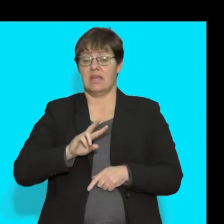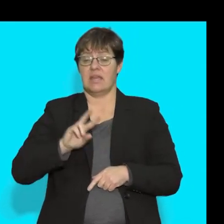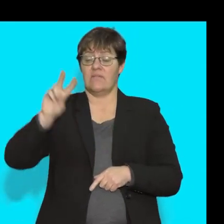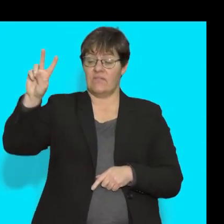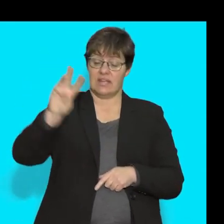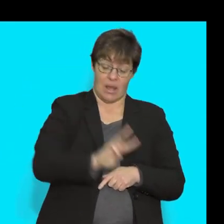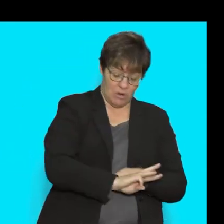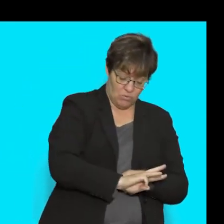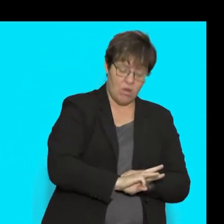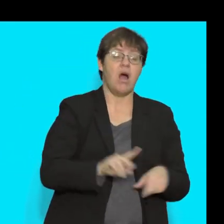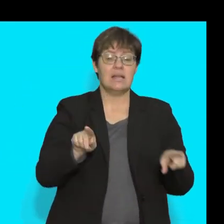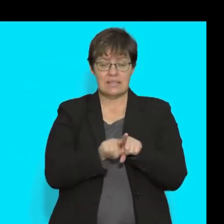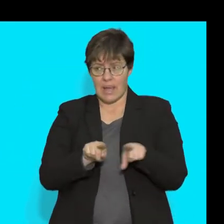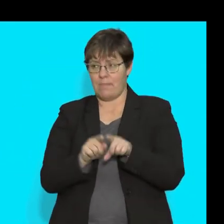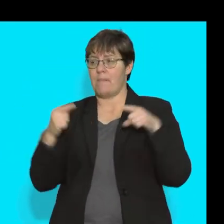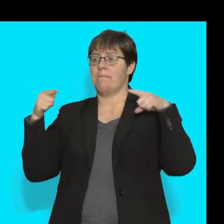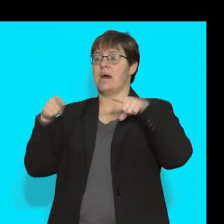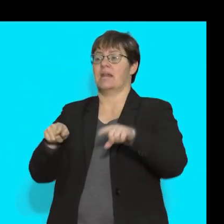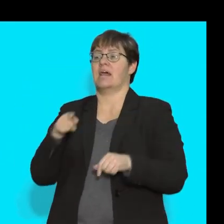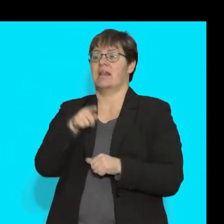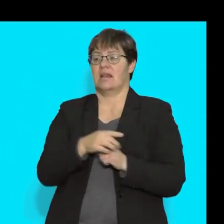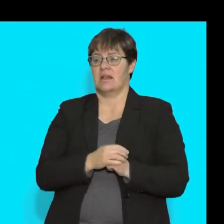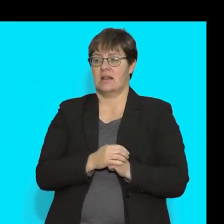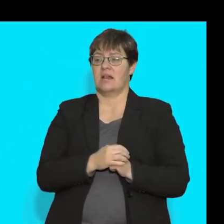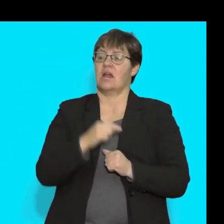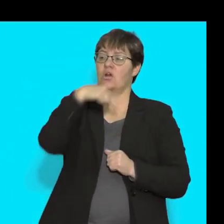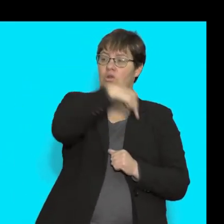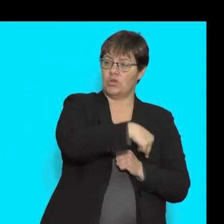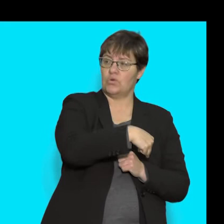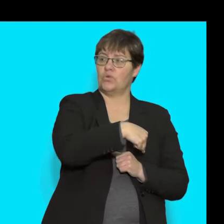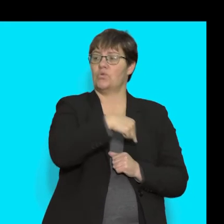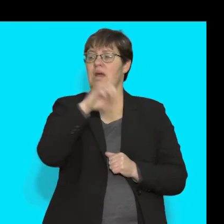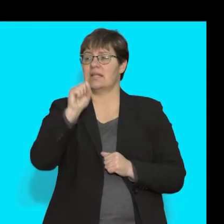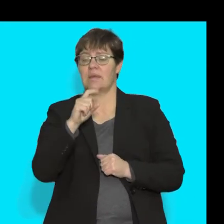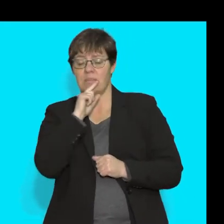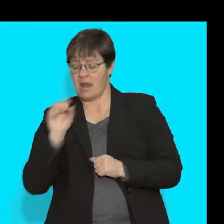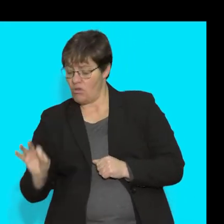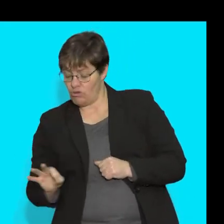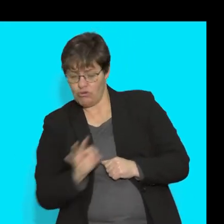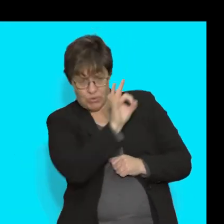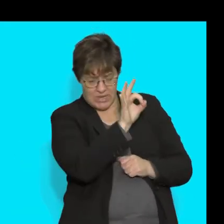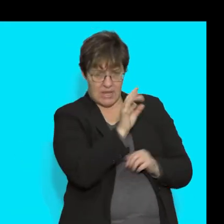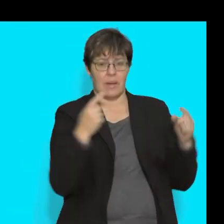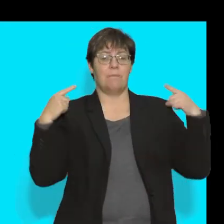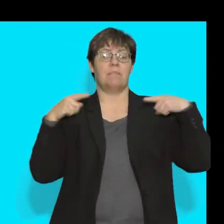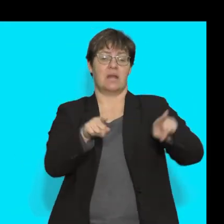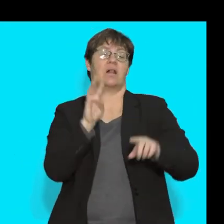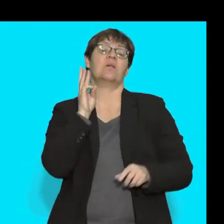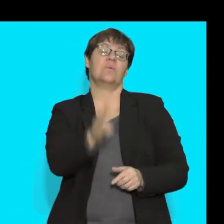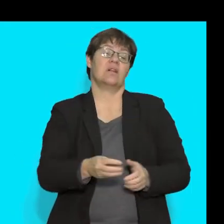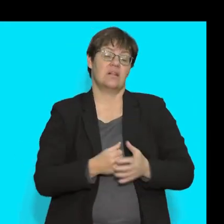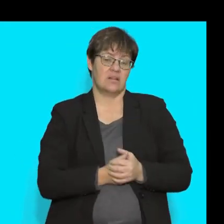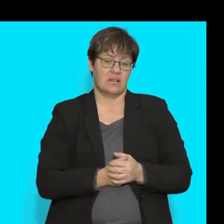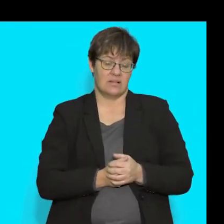to also be parallel to the QS. So meaning all three lines are going to be parallel